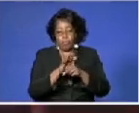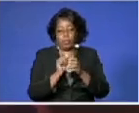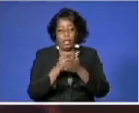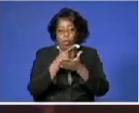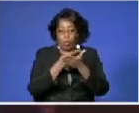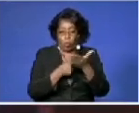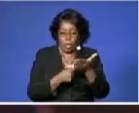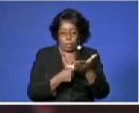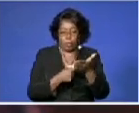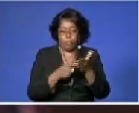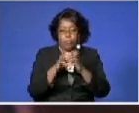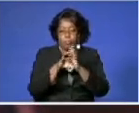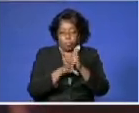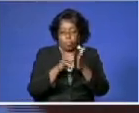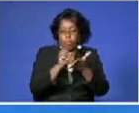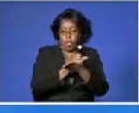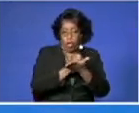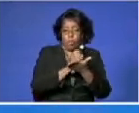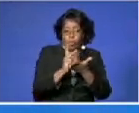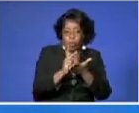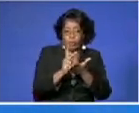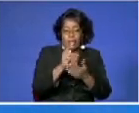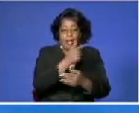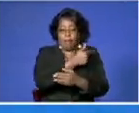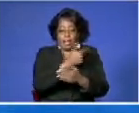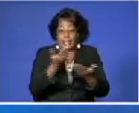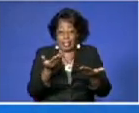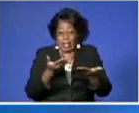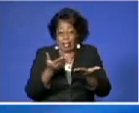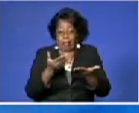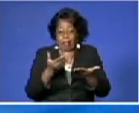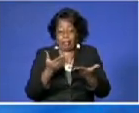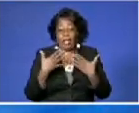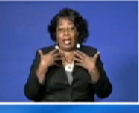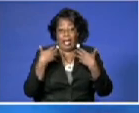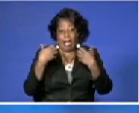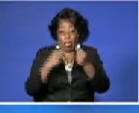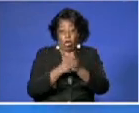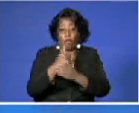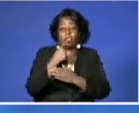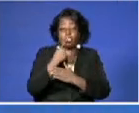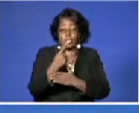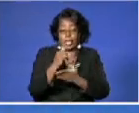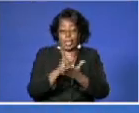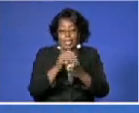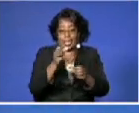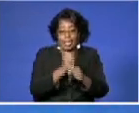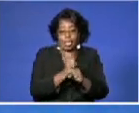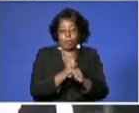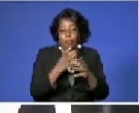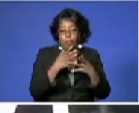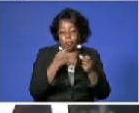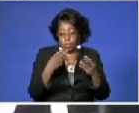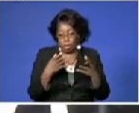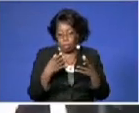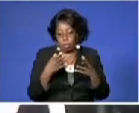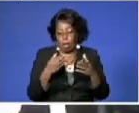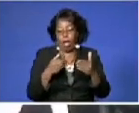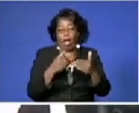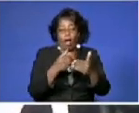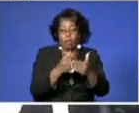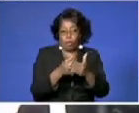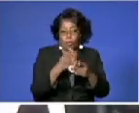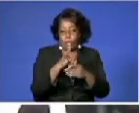what constitutes an approved vaccine? Here at home, health officials are assuring that they've taken a multi-layered approach led